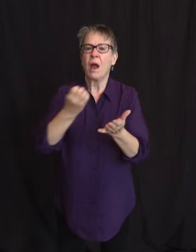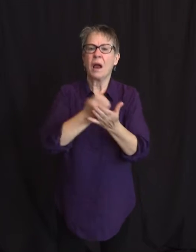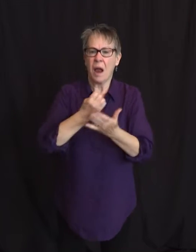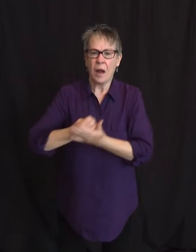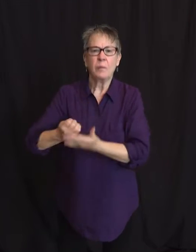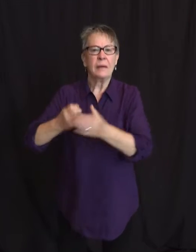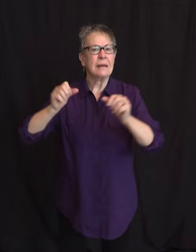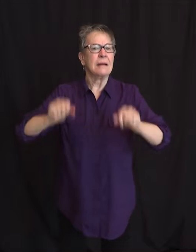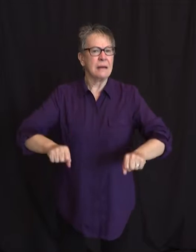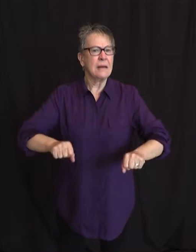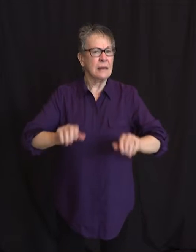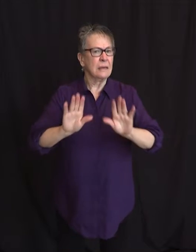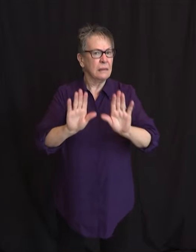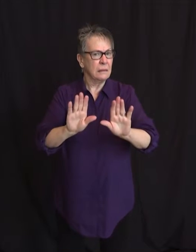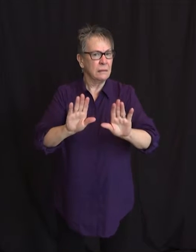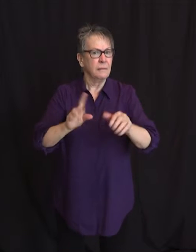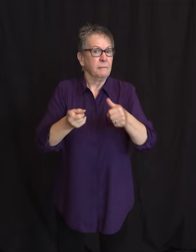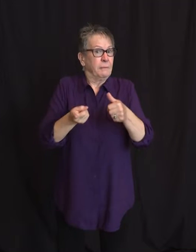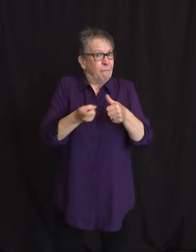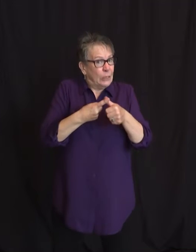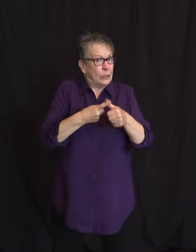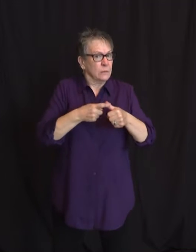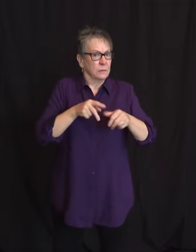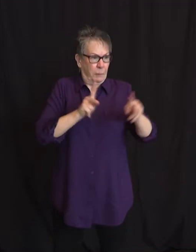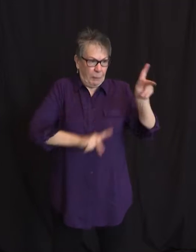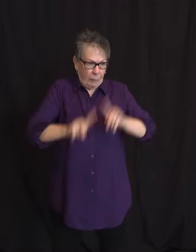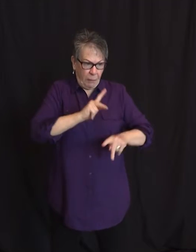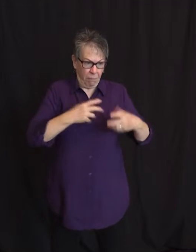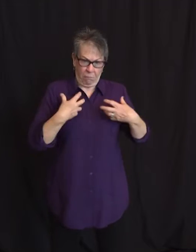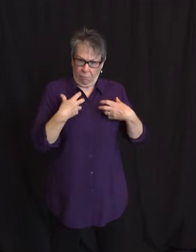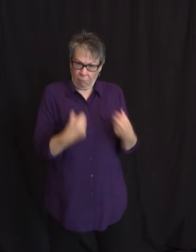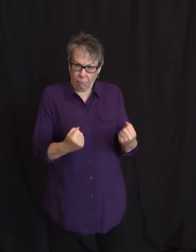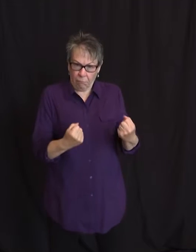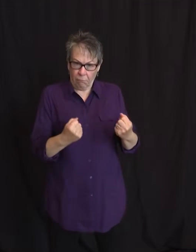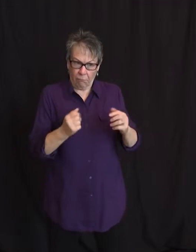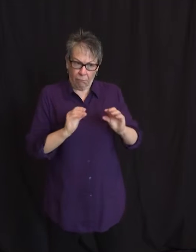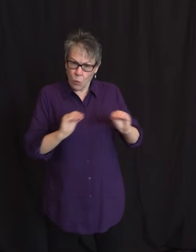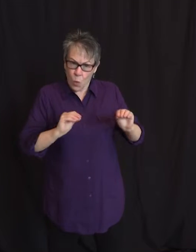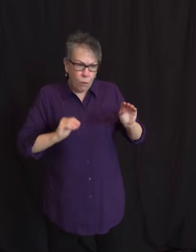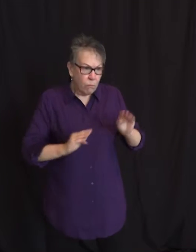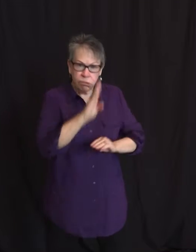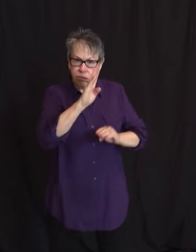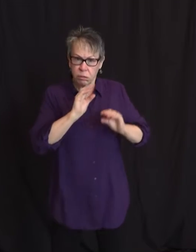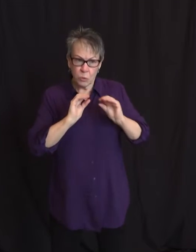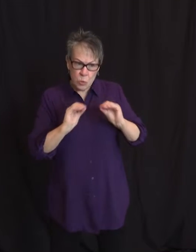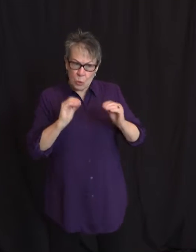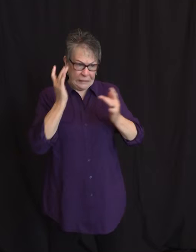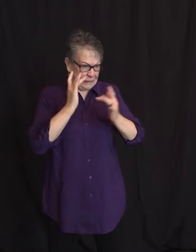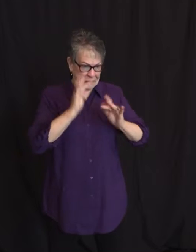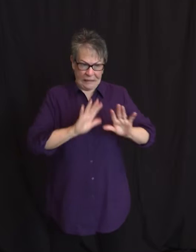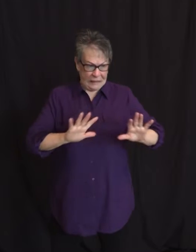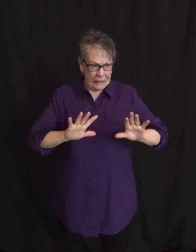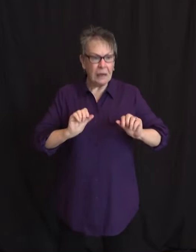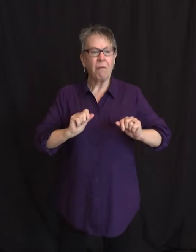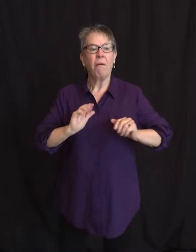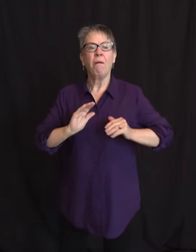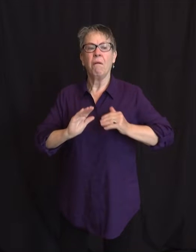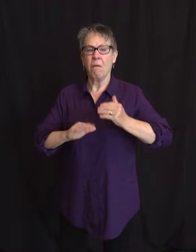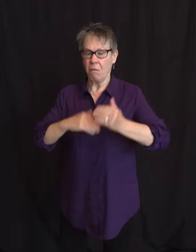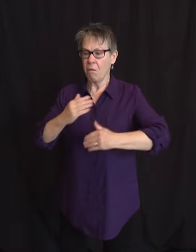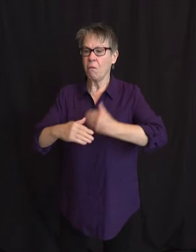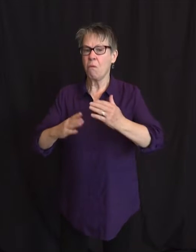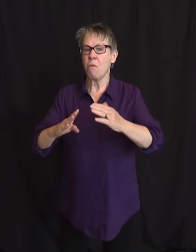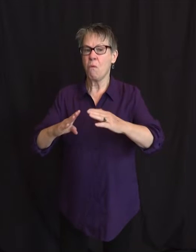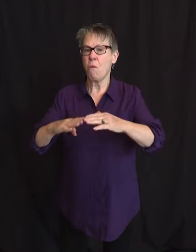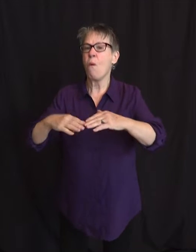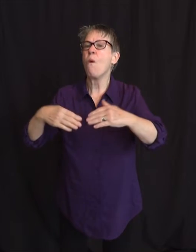any host of other activities, people need to know, first and foremost, that their health, that your health, will be safeguarded